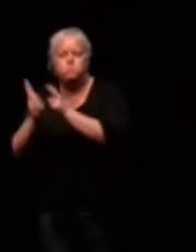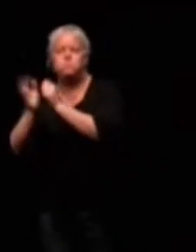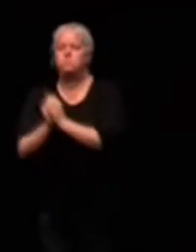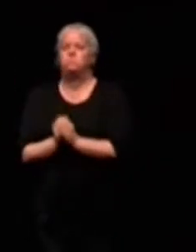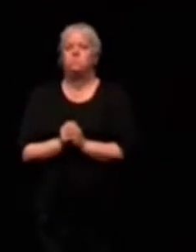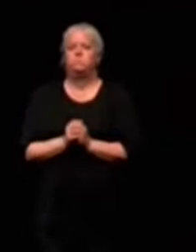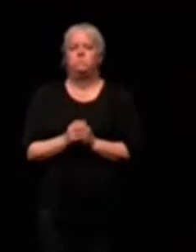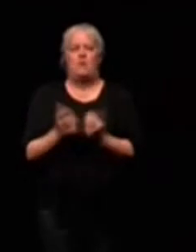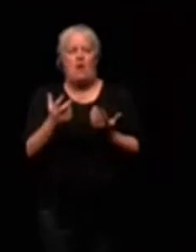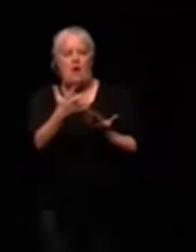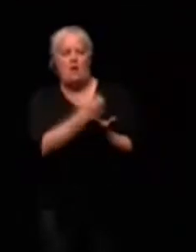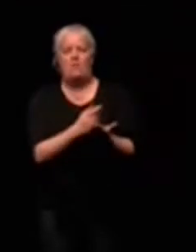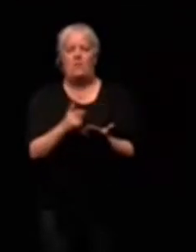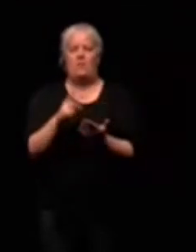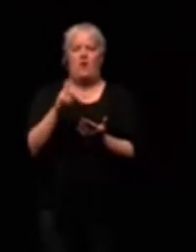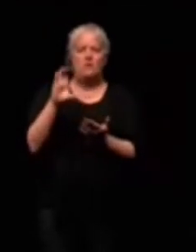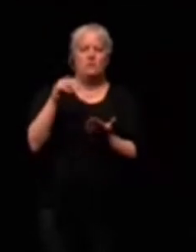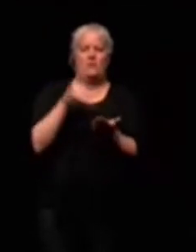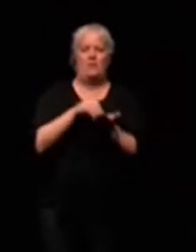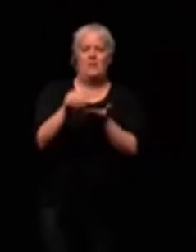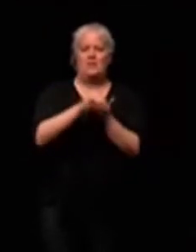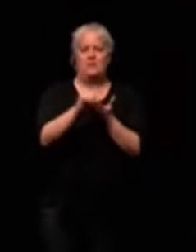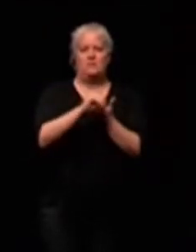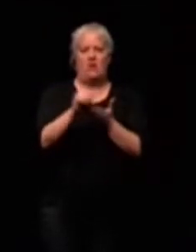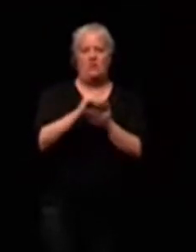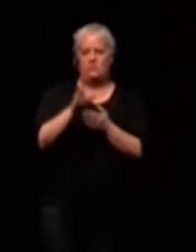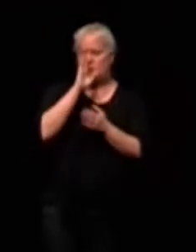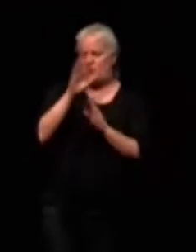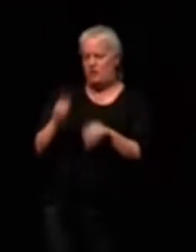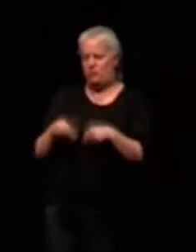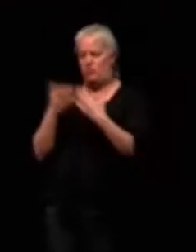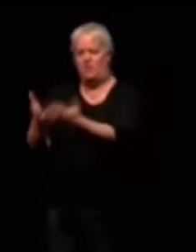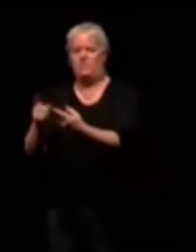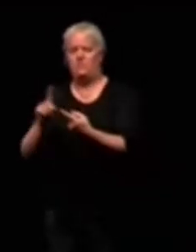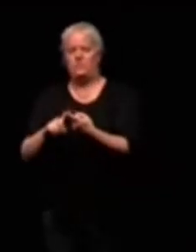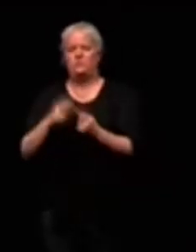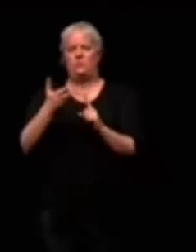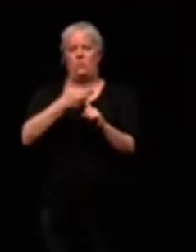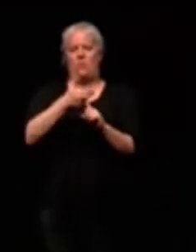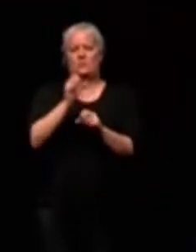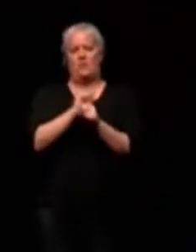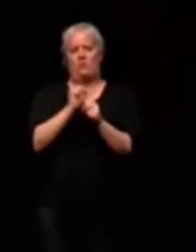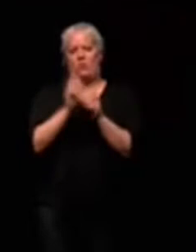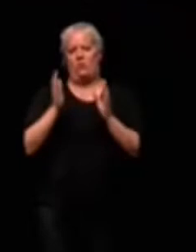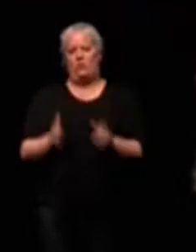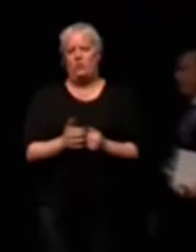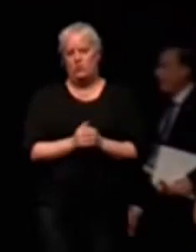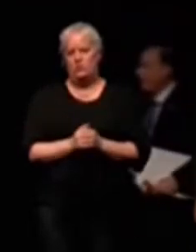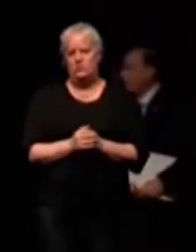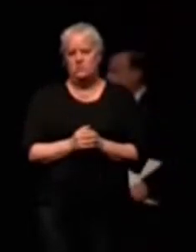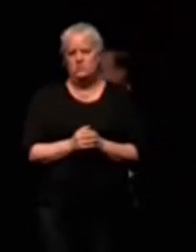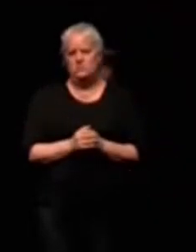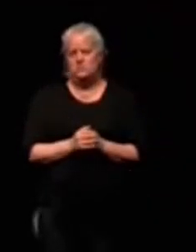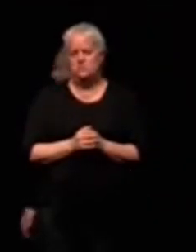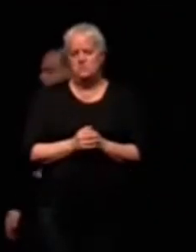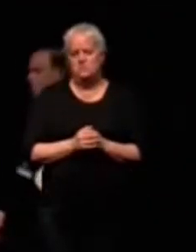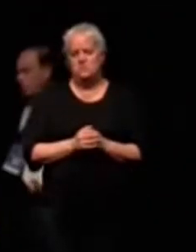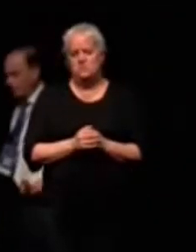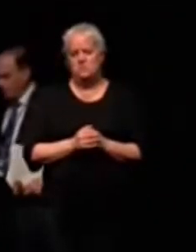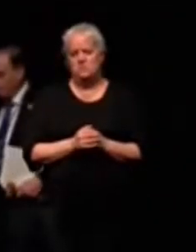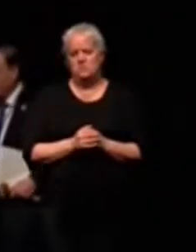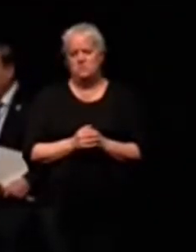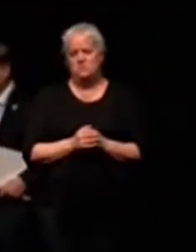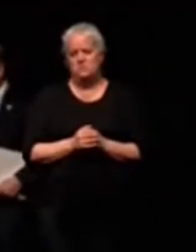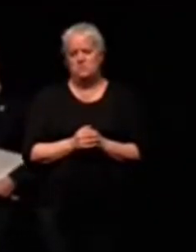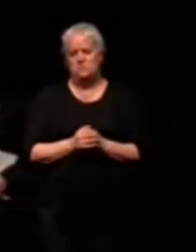dollars in direct relief to unemployed and underemployed hotel workers, to be used to